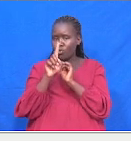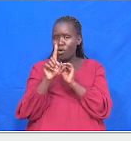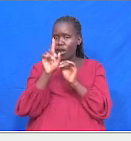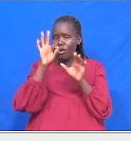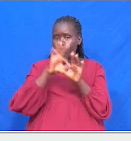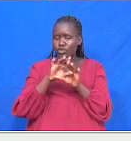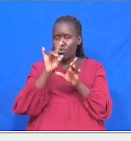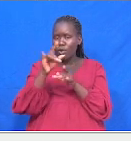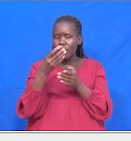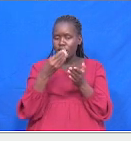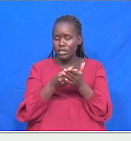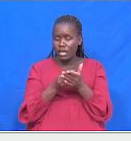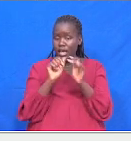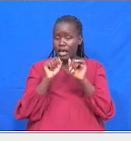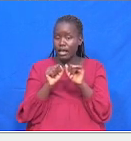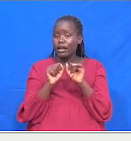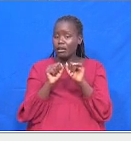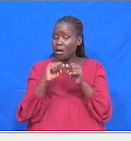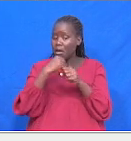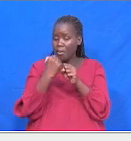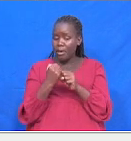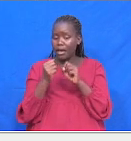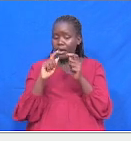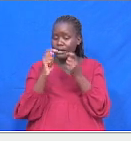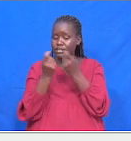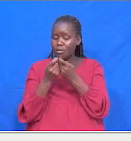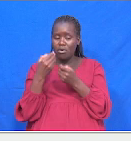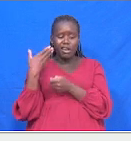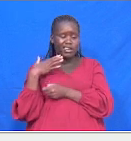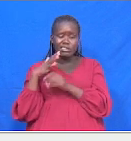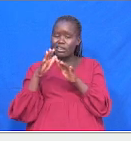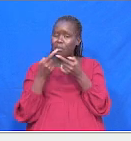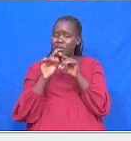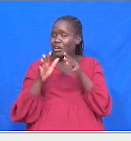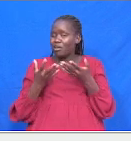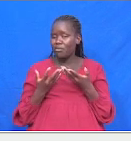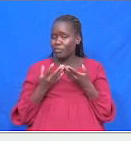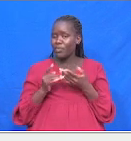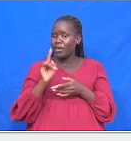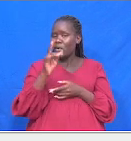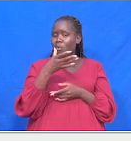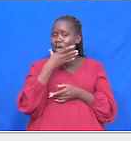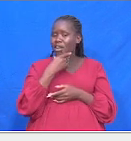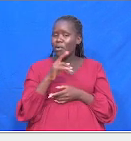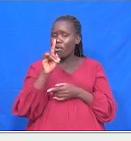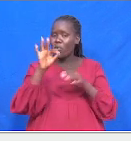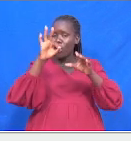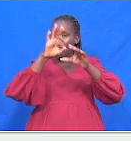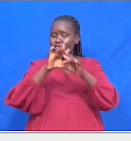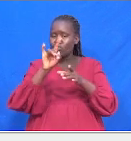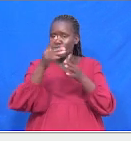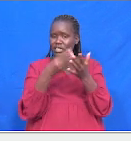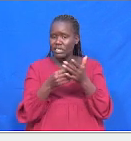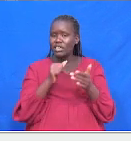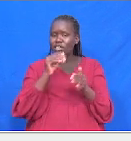again that it can create tribal hatred. How? The one man, one vote, one shilling is not a formula